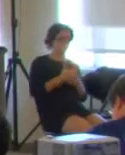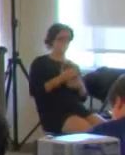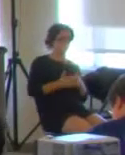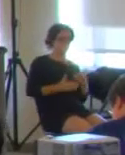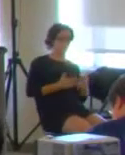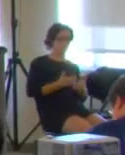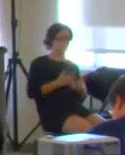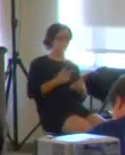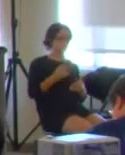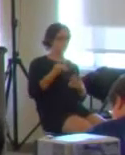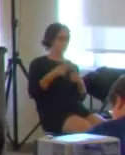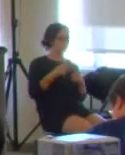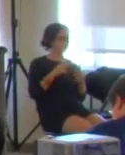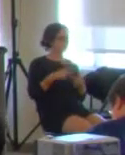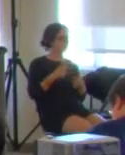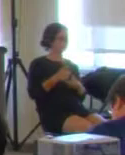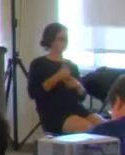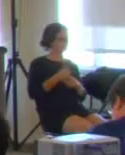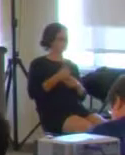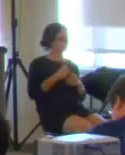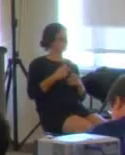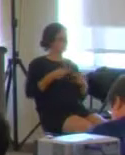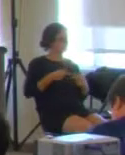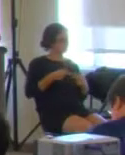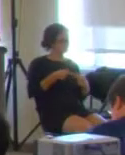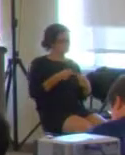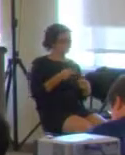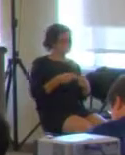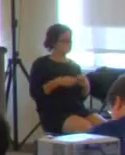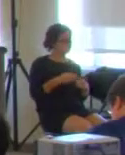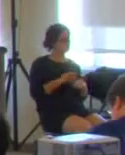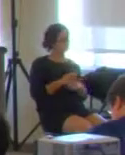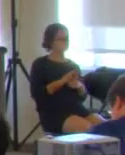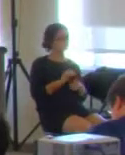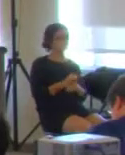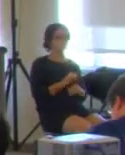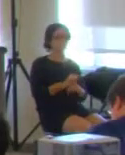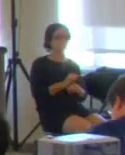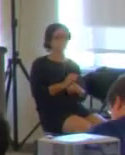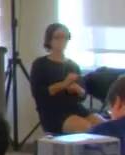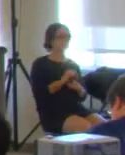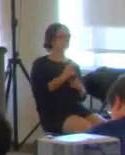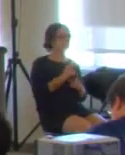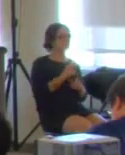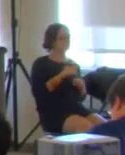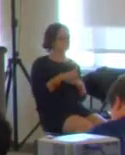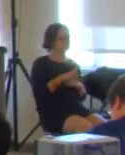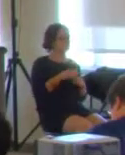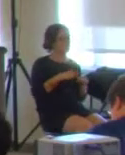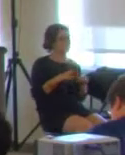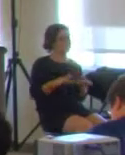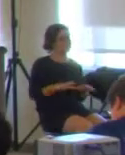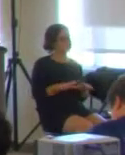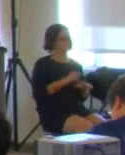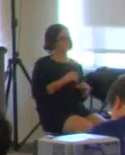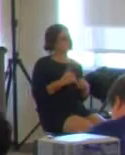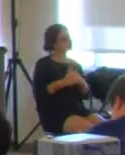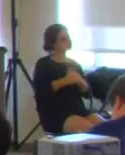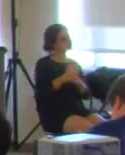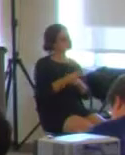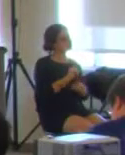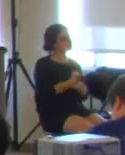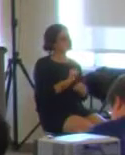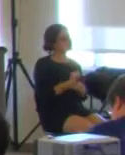when someone begins to have problems functioning at work and it begins to affect their performance or jeopardizes